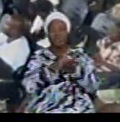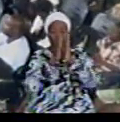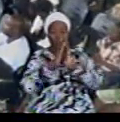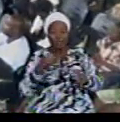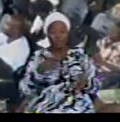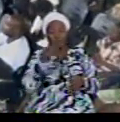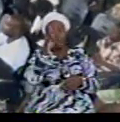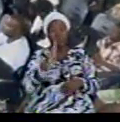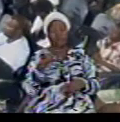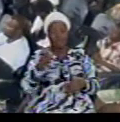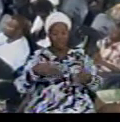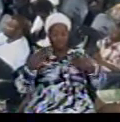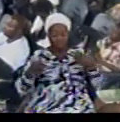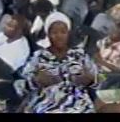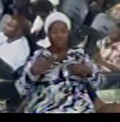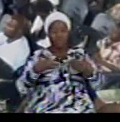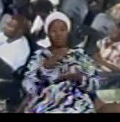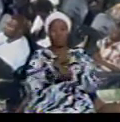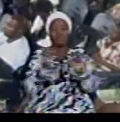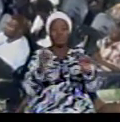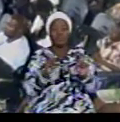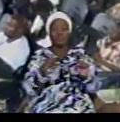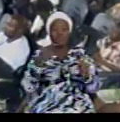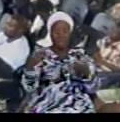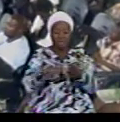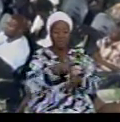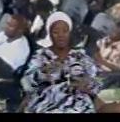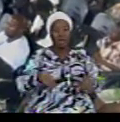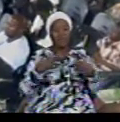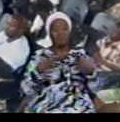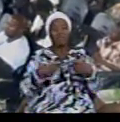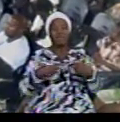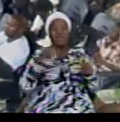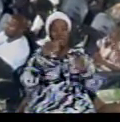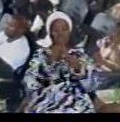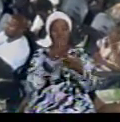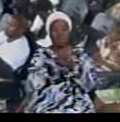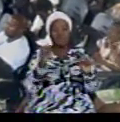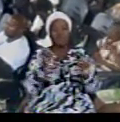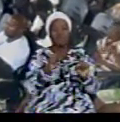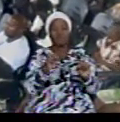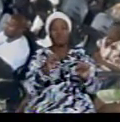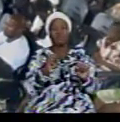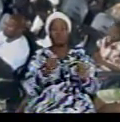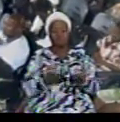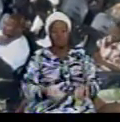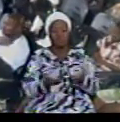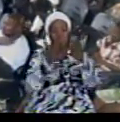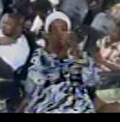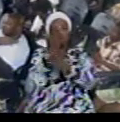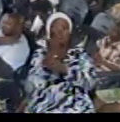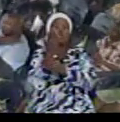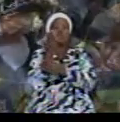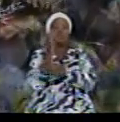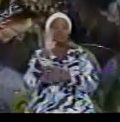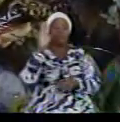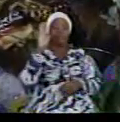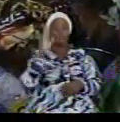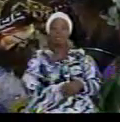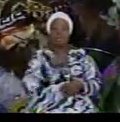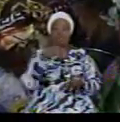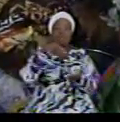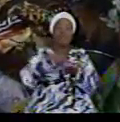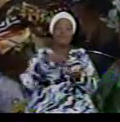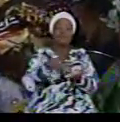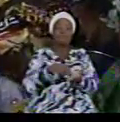of God, the joy of salvation, the new life is salvation. You raise up your hand and you stand